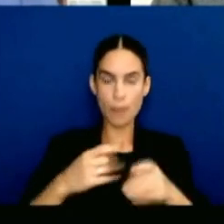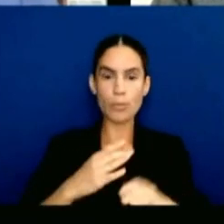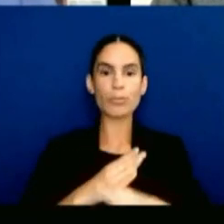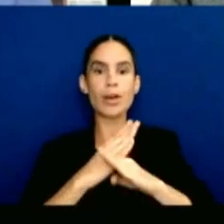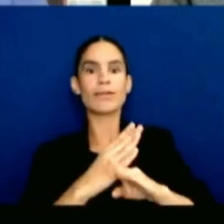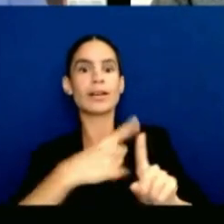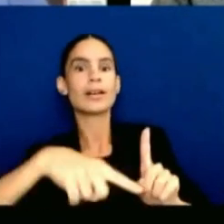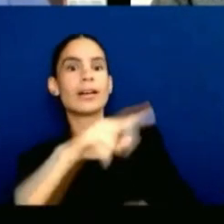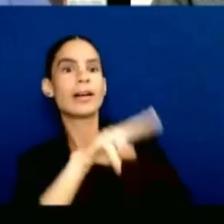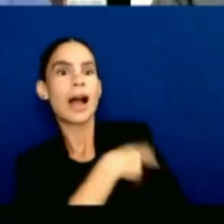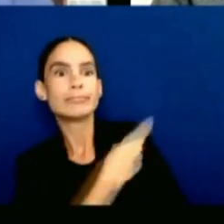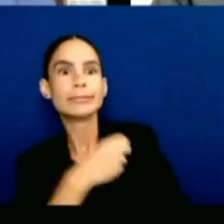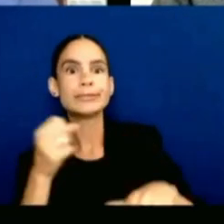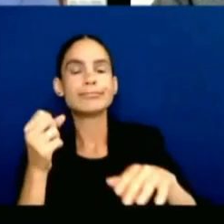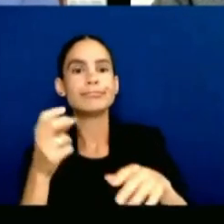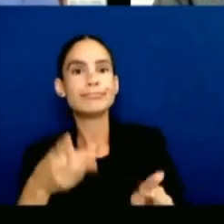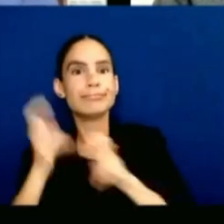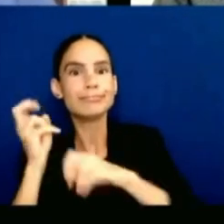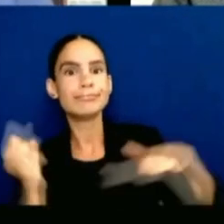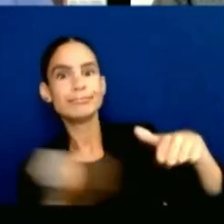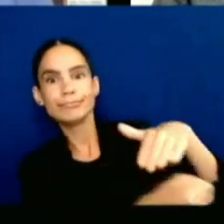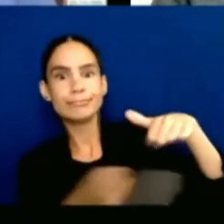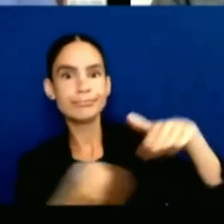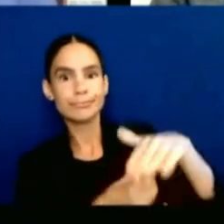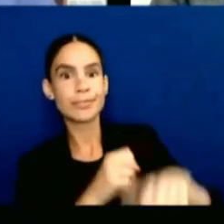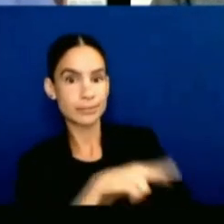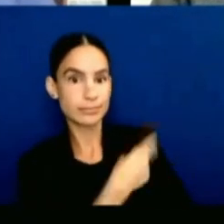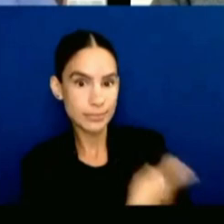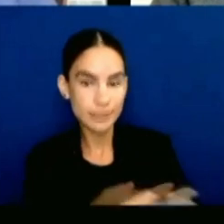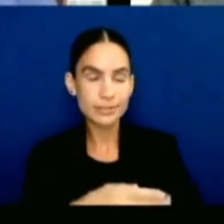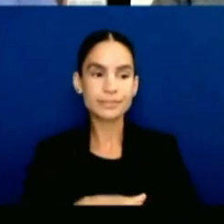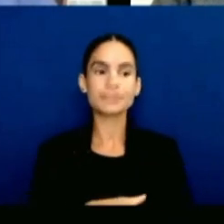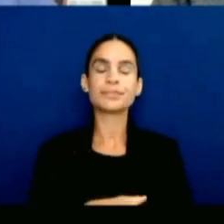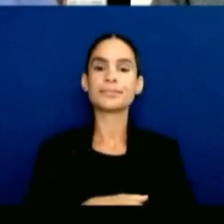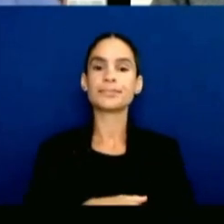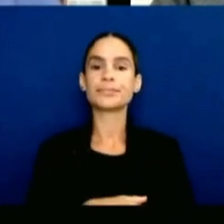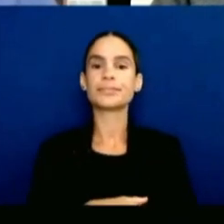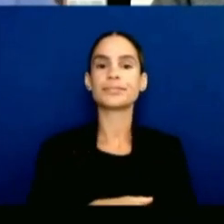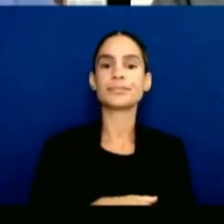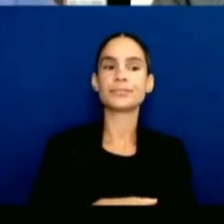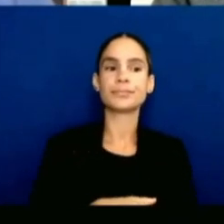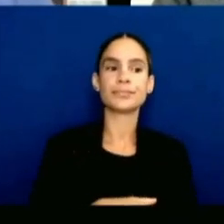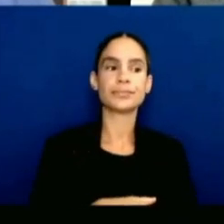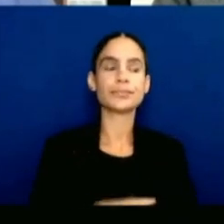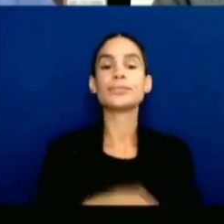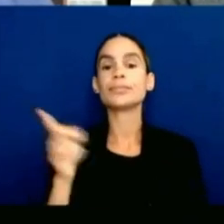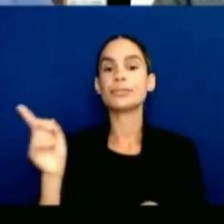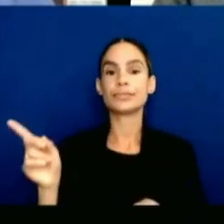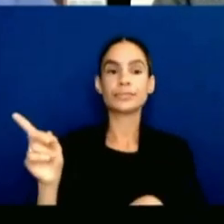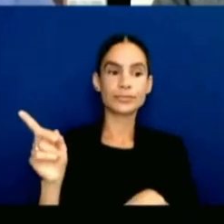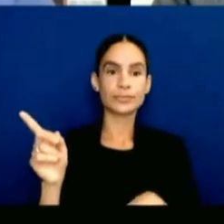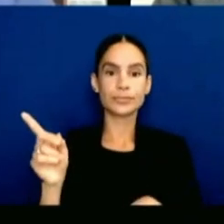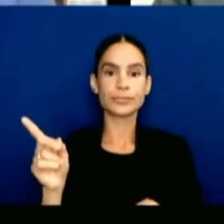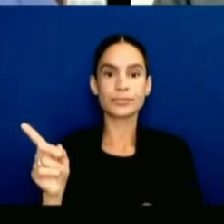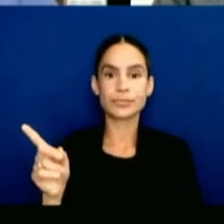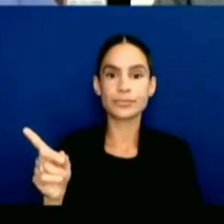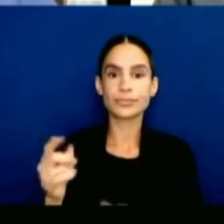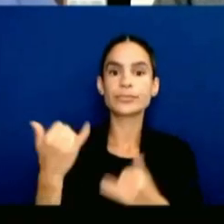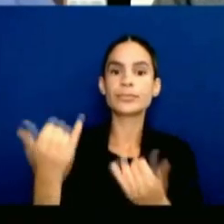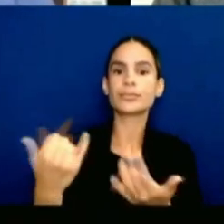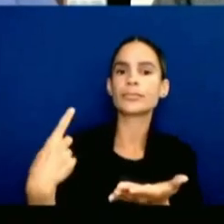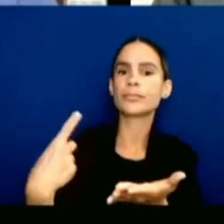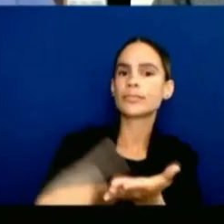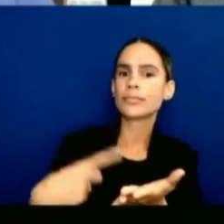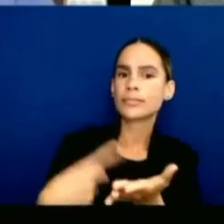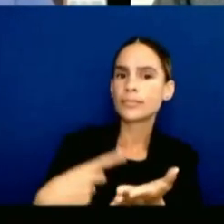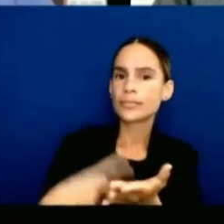Mm-hmm. Yeah, there's also a trial about to get started on anticoagulants. That is for people who pretty sick, because it's clear this virus does something to make the